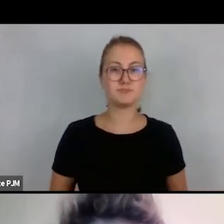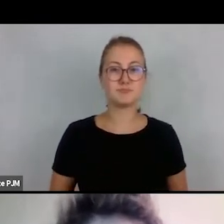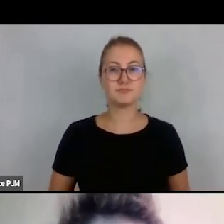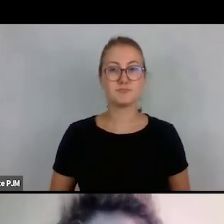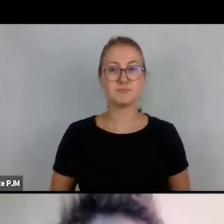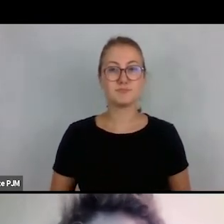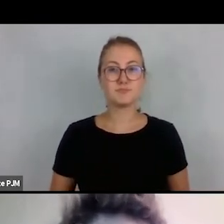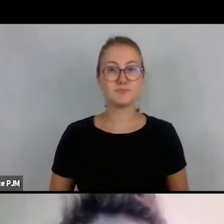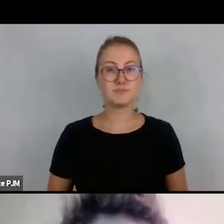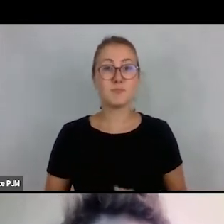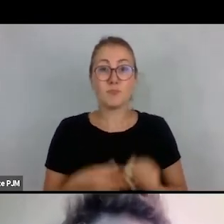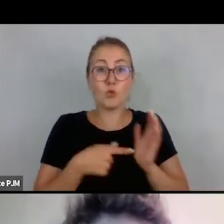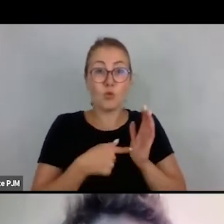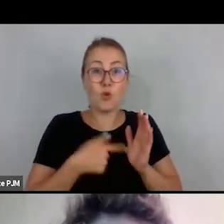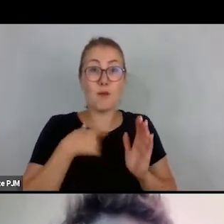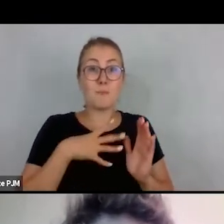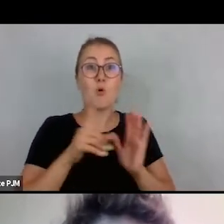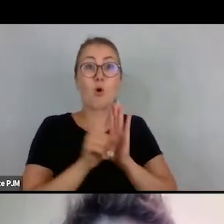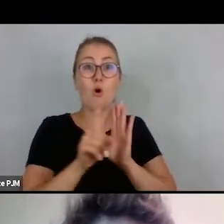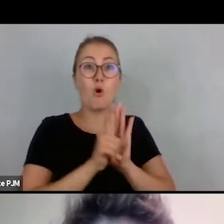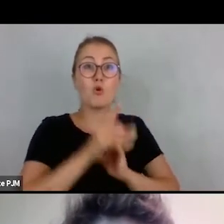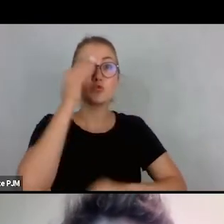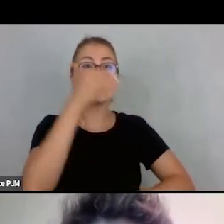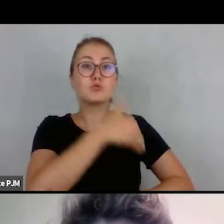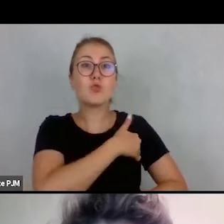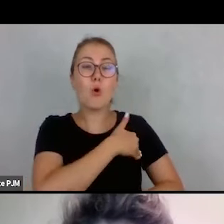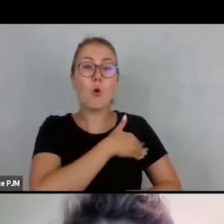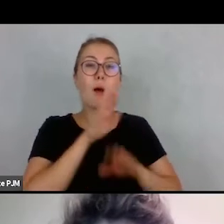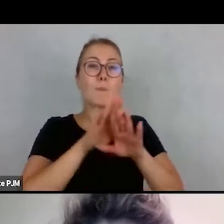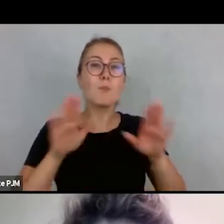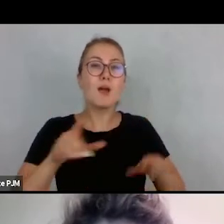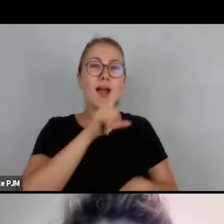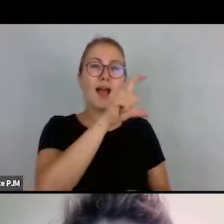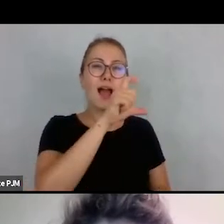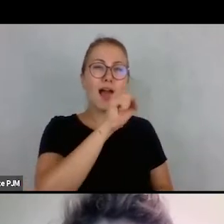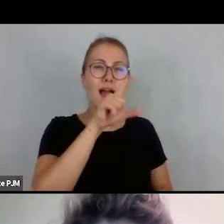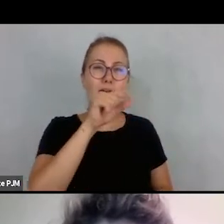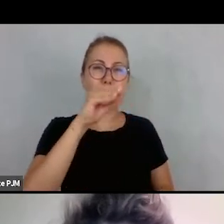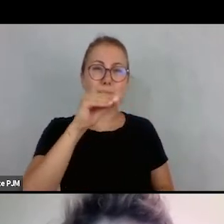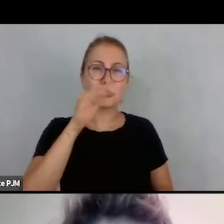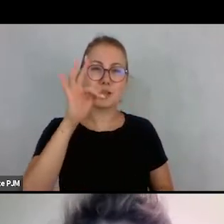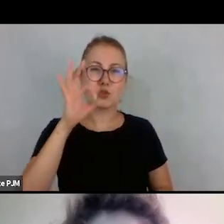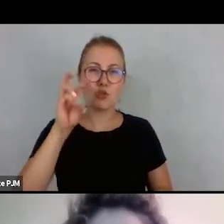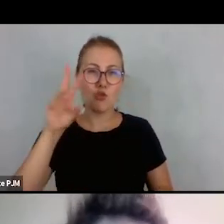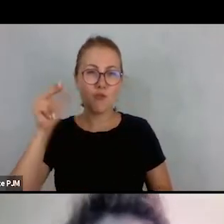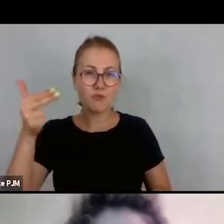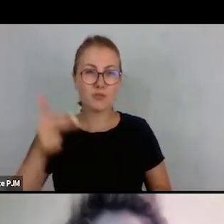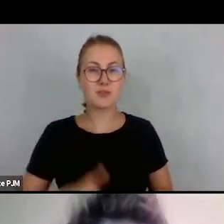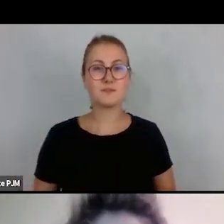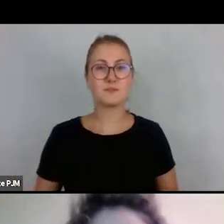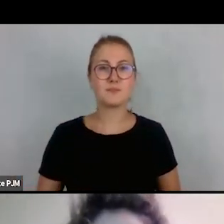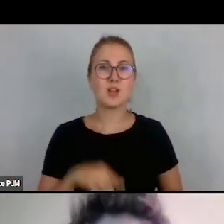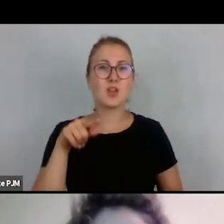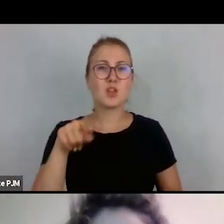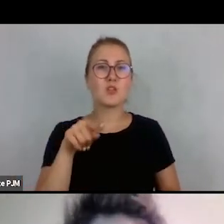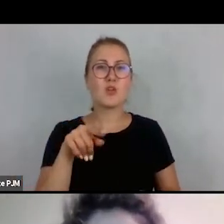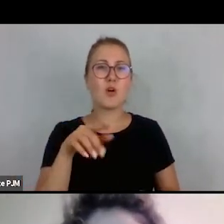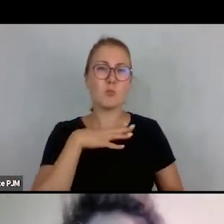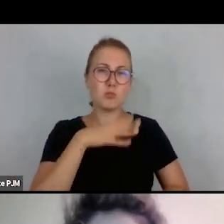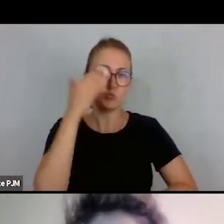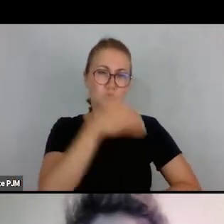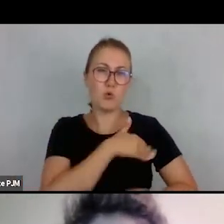school. And Amber is one of many of the kids there who have rejected kind of binary